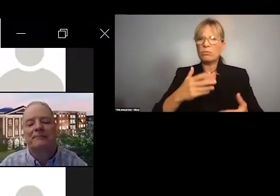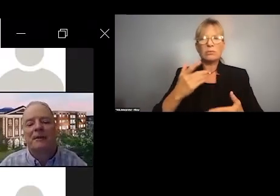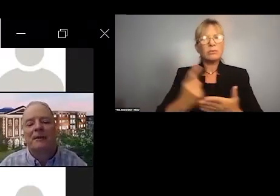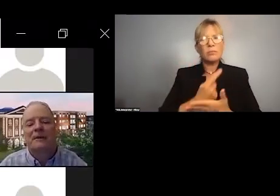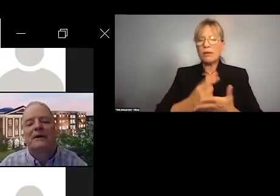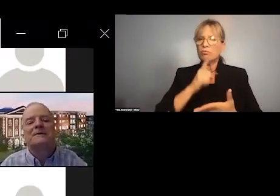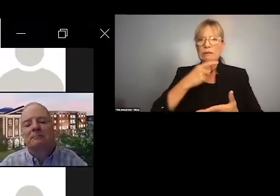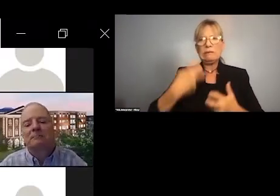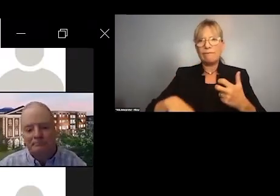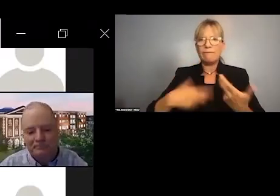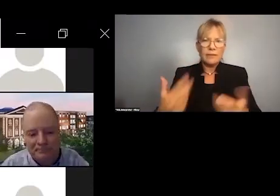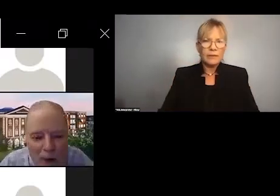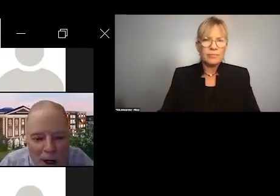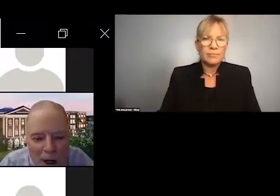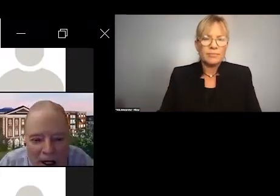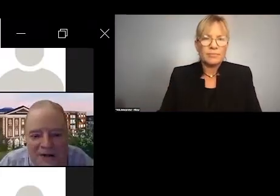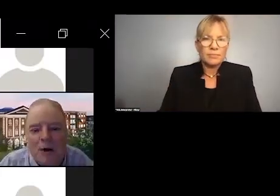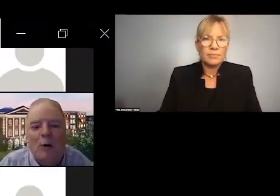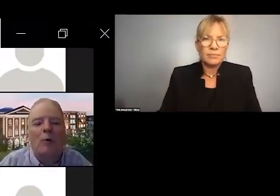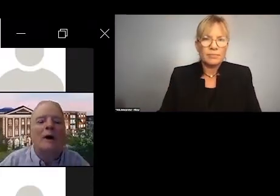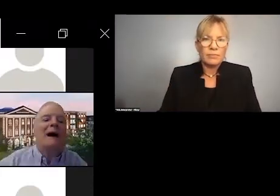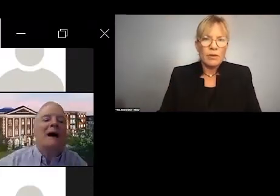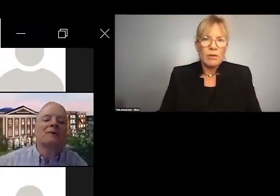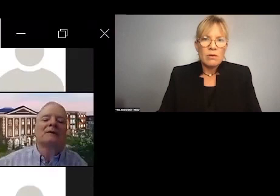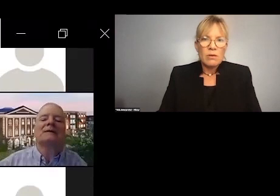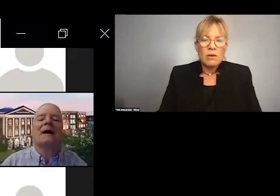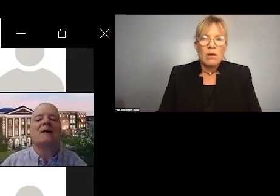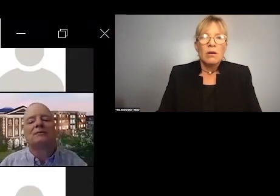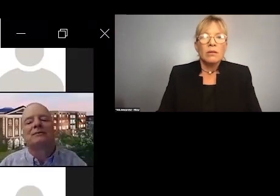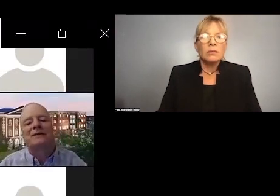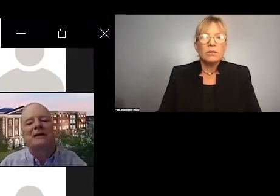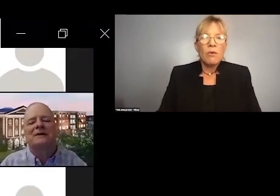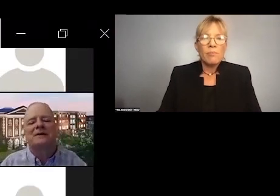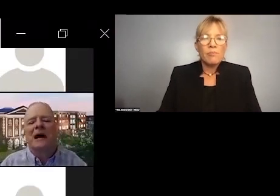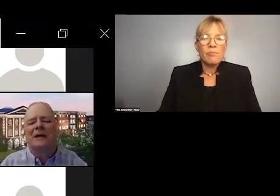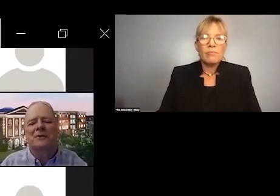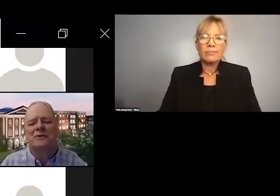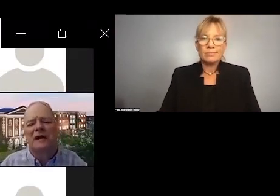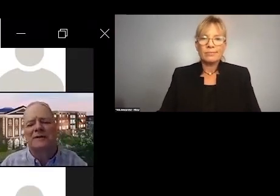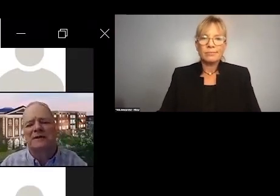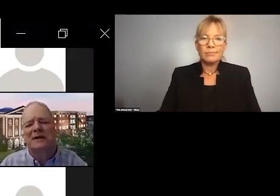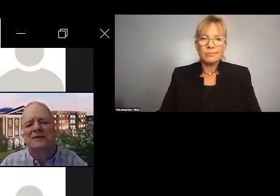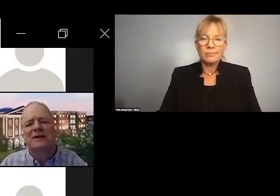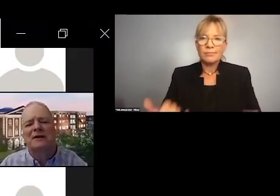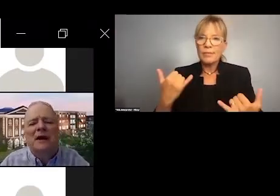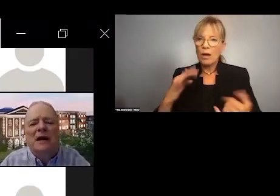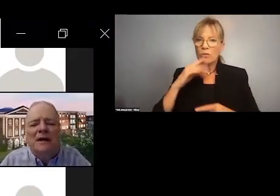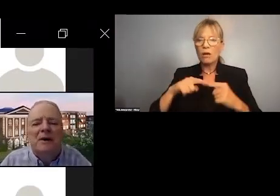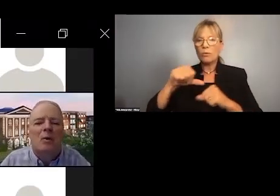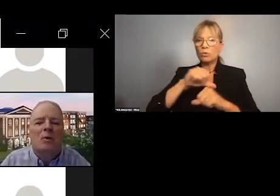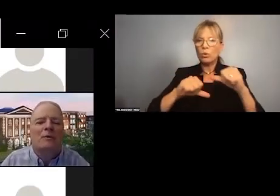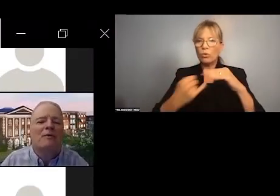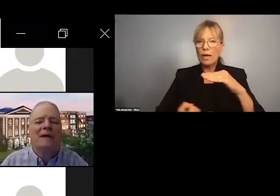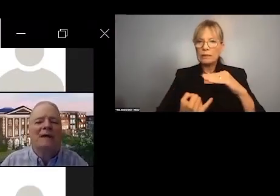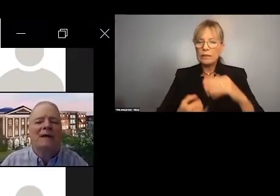times. Next. So what about, now let's get to social